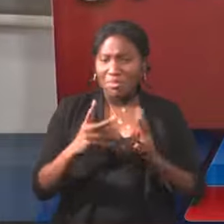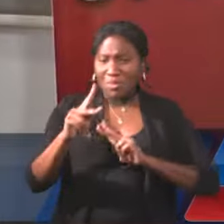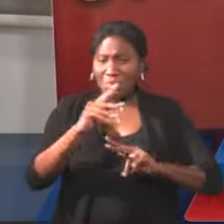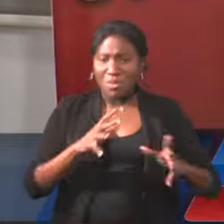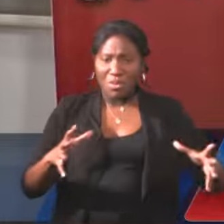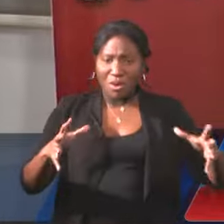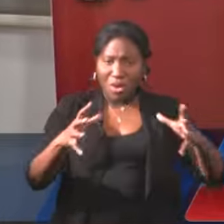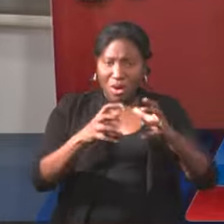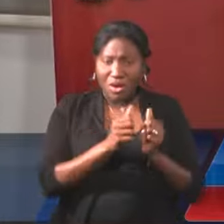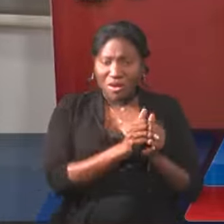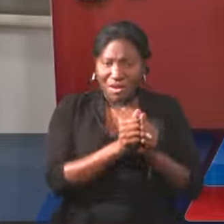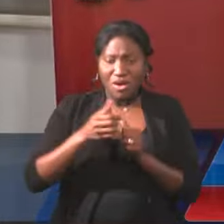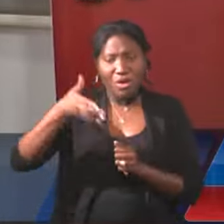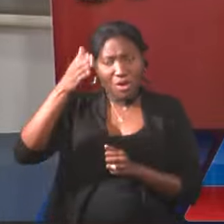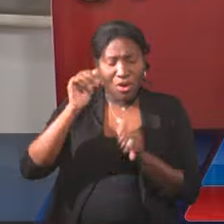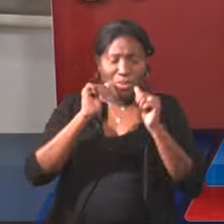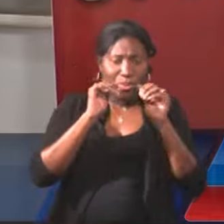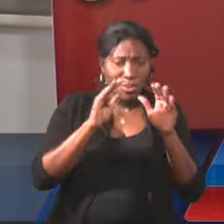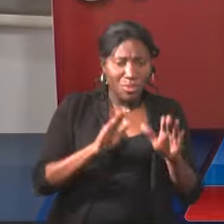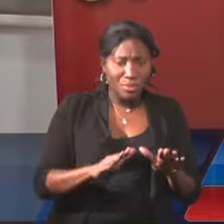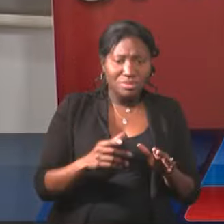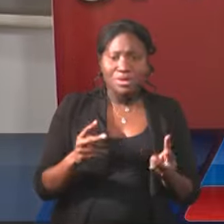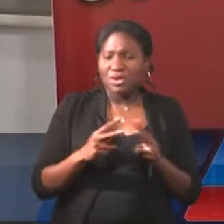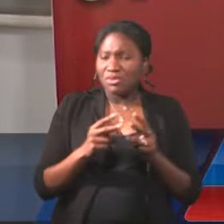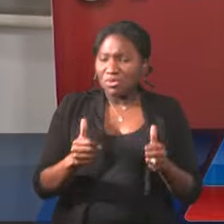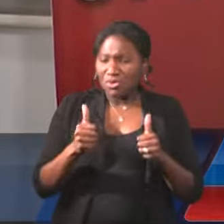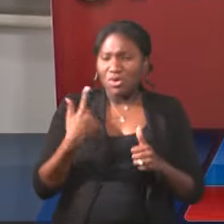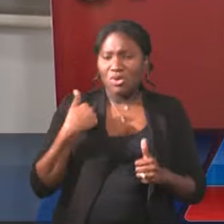And it's how good and pleasant it is for